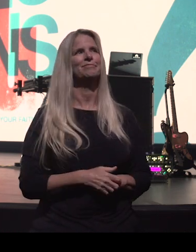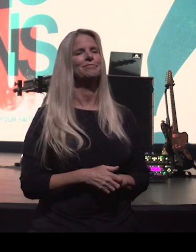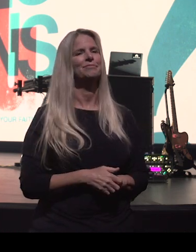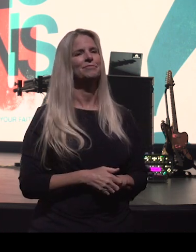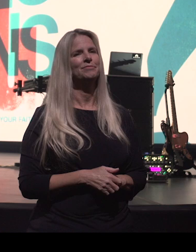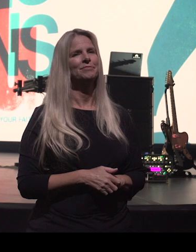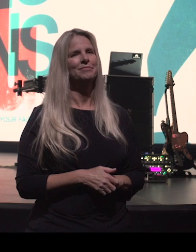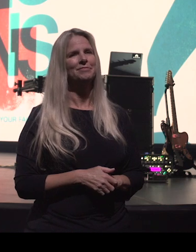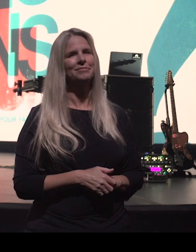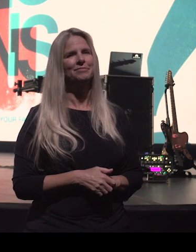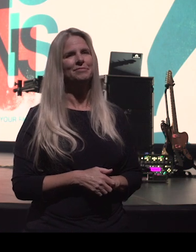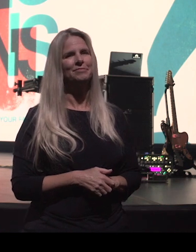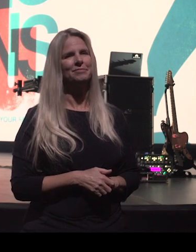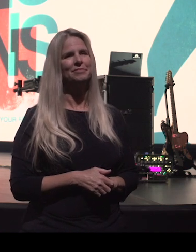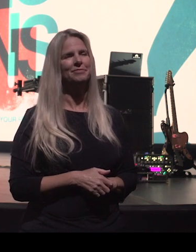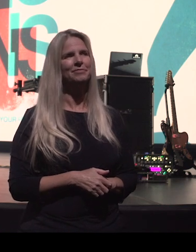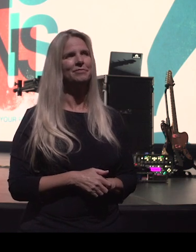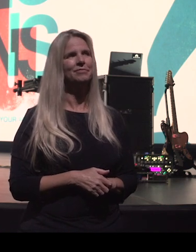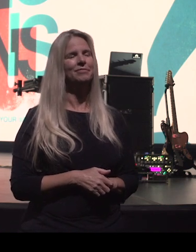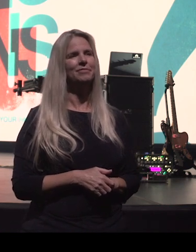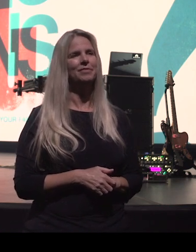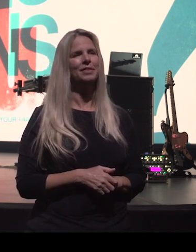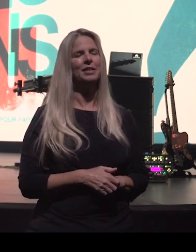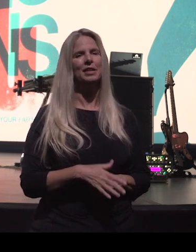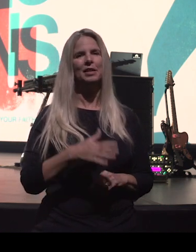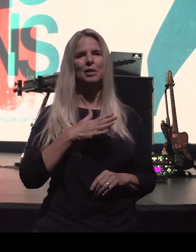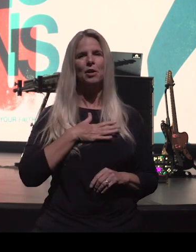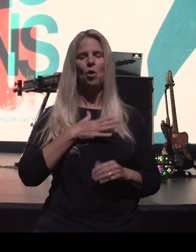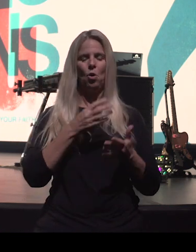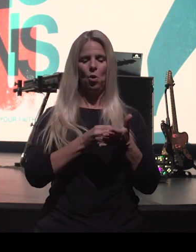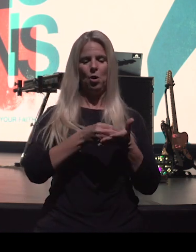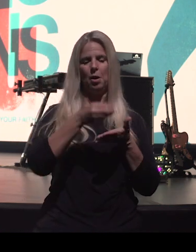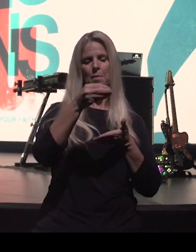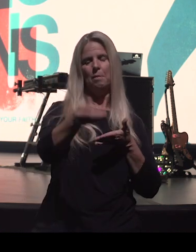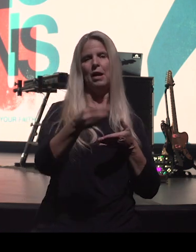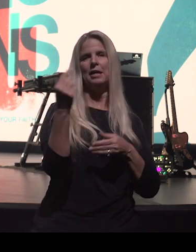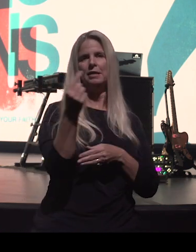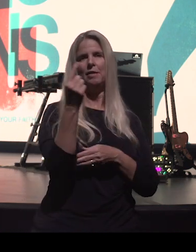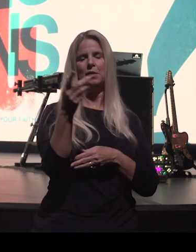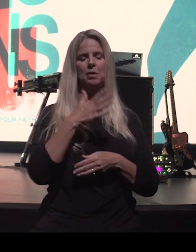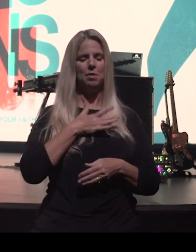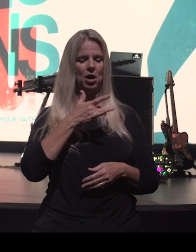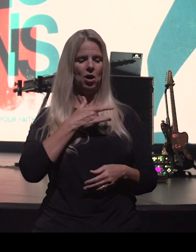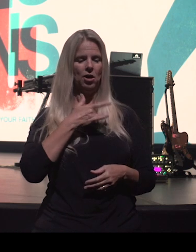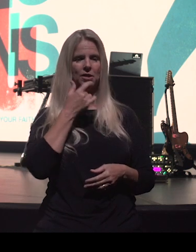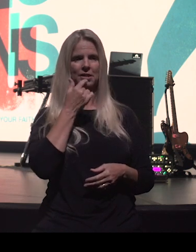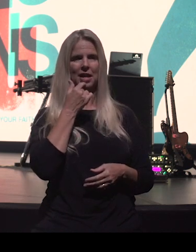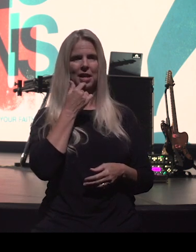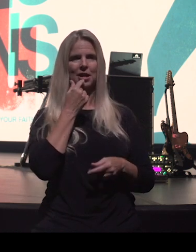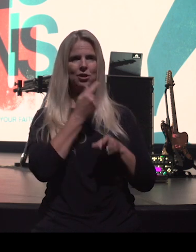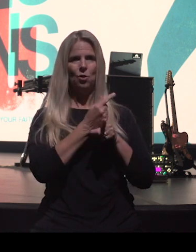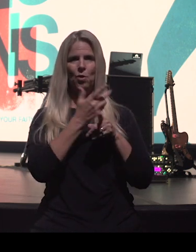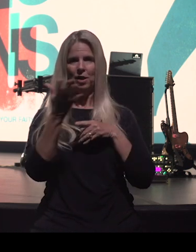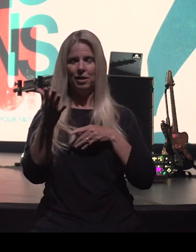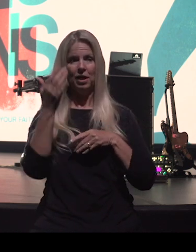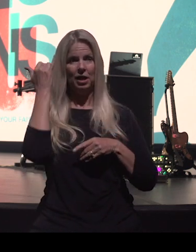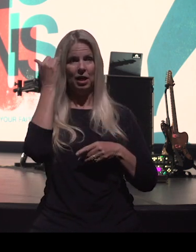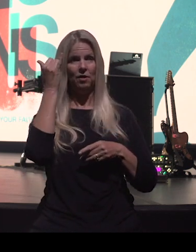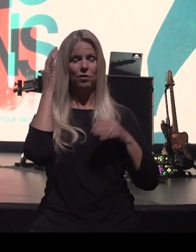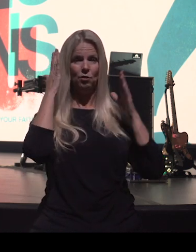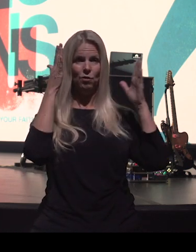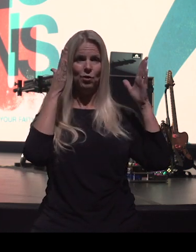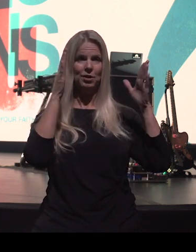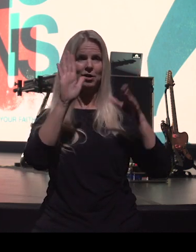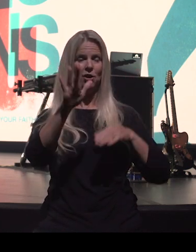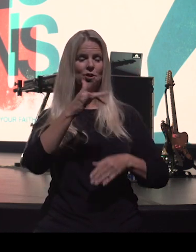financial purchase, my heart was just telling me this is the right thing to do. For those of you that listen to your heart way too much, let me give you a